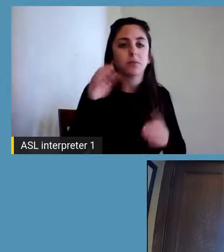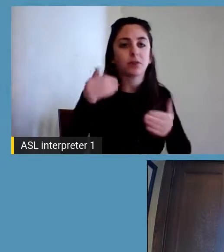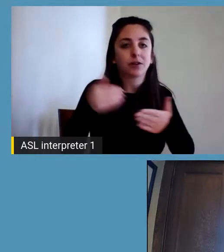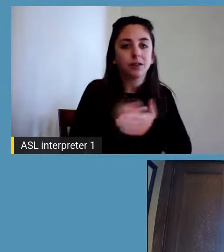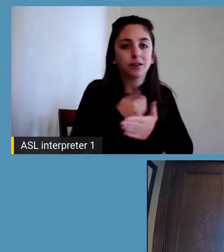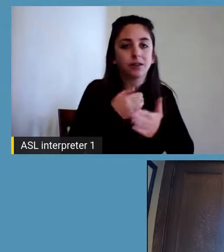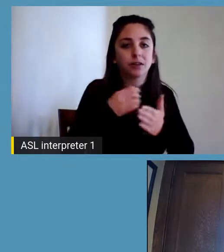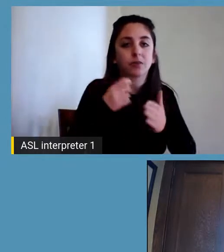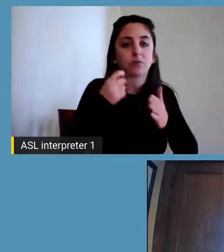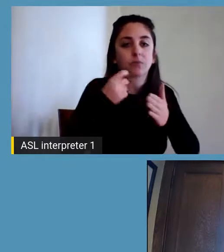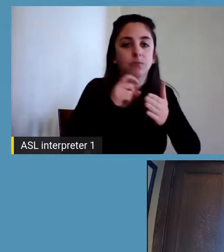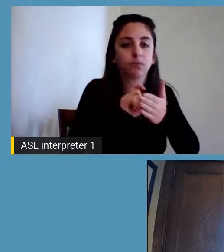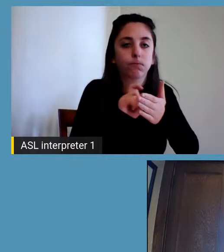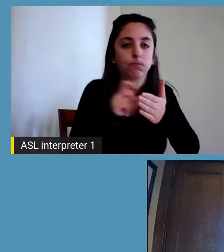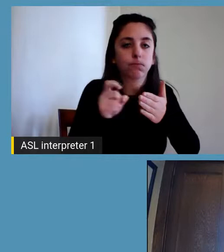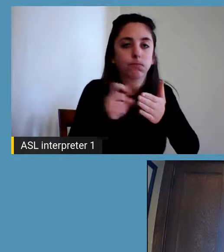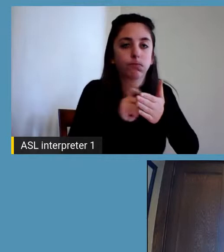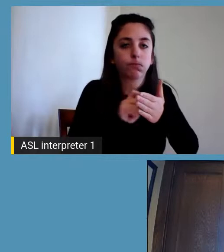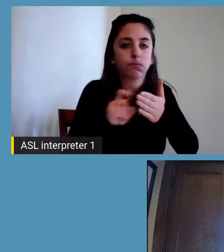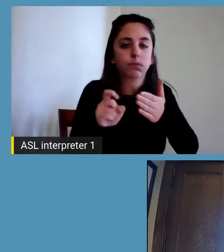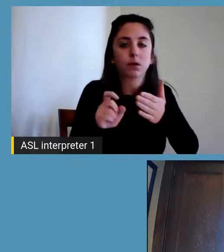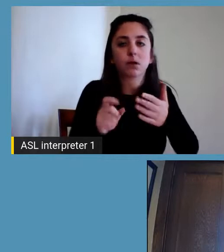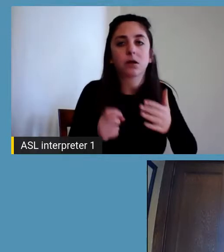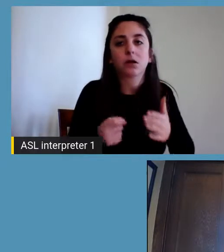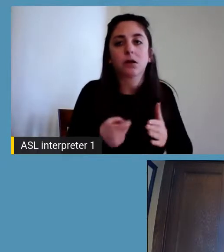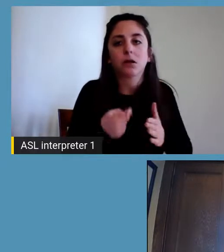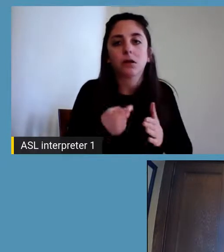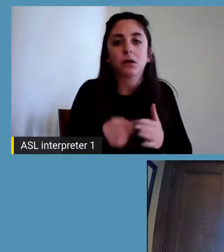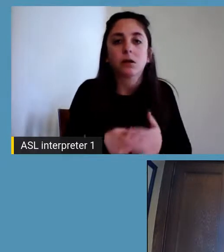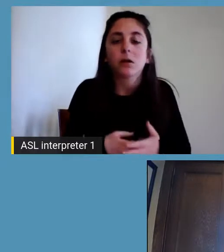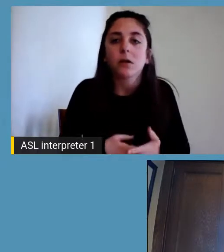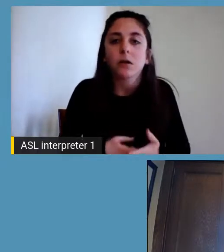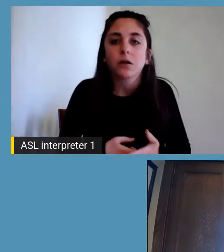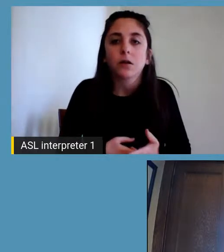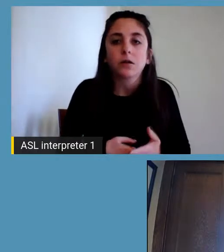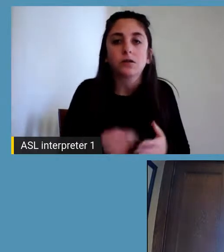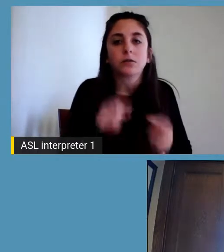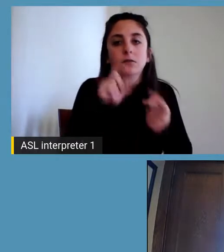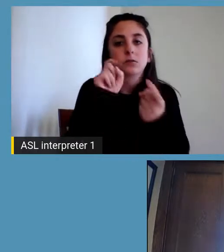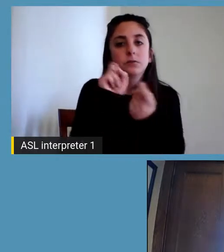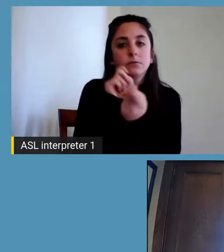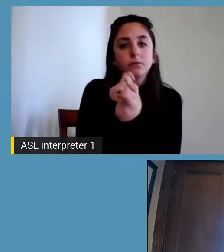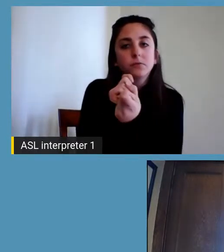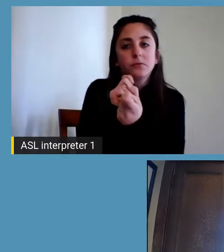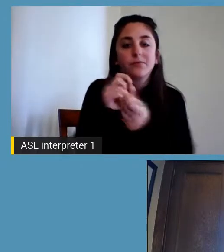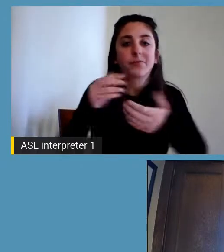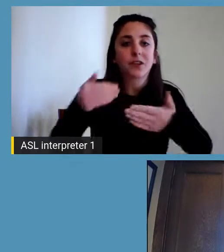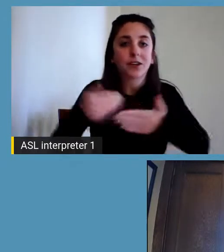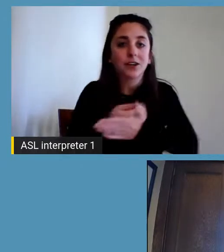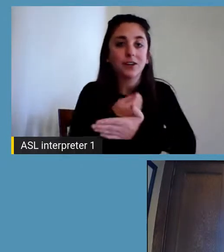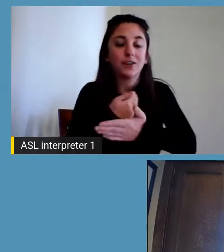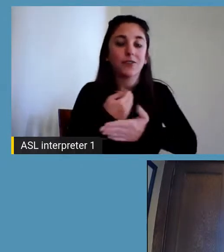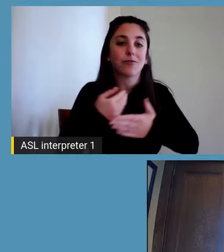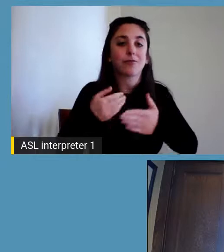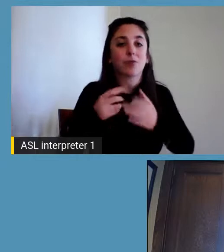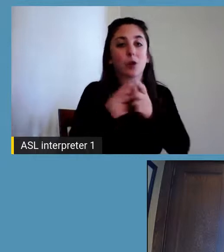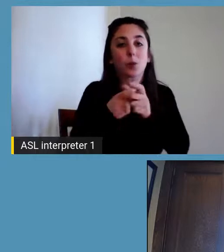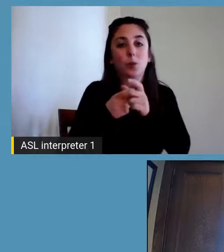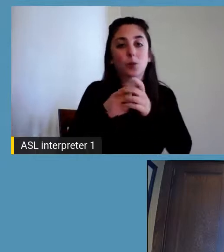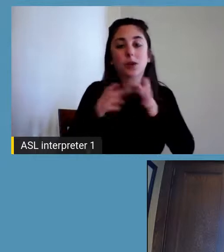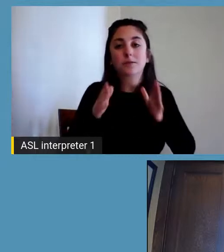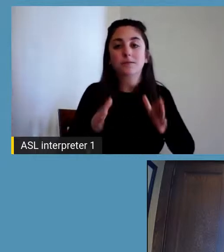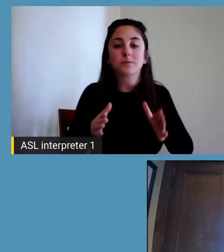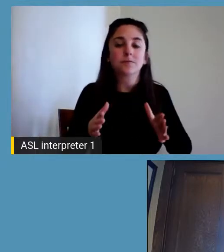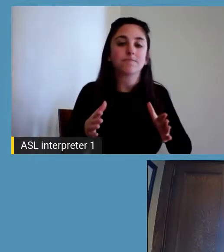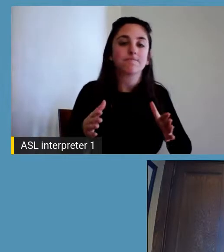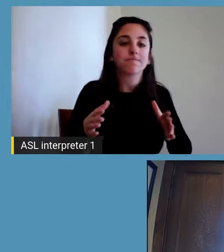But I guarantee with the detail of you think of a new fashionable runner with all their